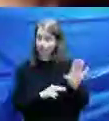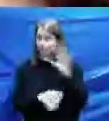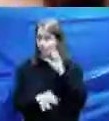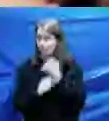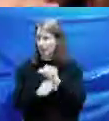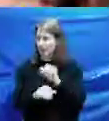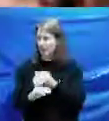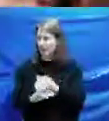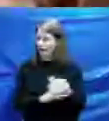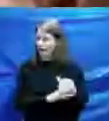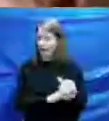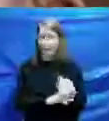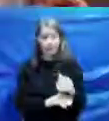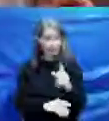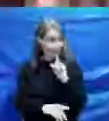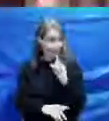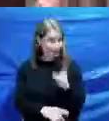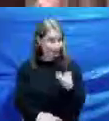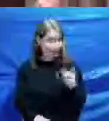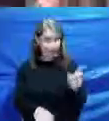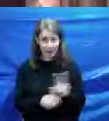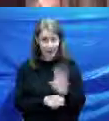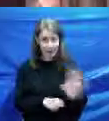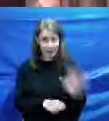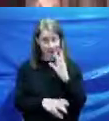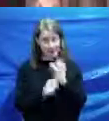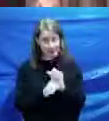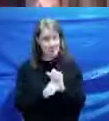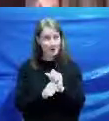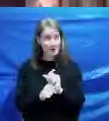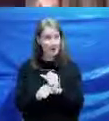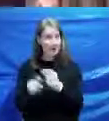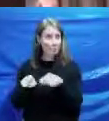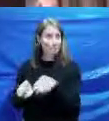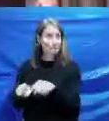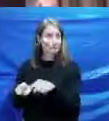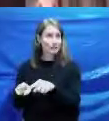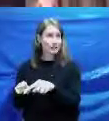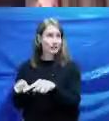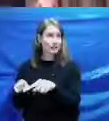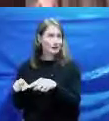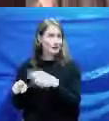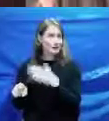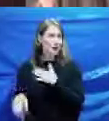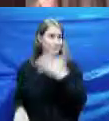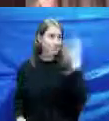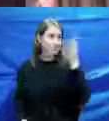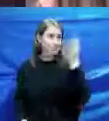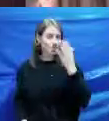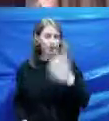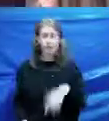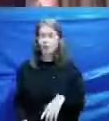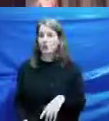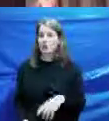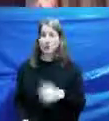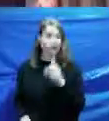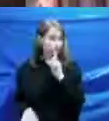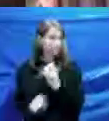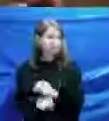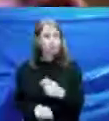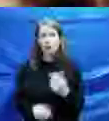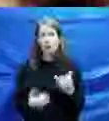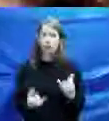and have used it actually in some of my presentations, where you can just see a slideshow where it's like, today we're telling time on clocks, and tomorrow we